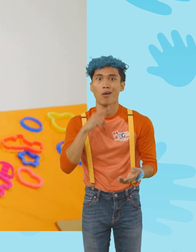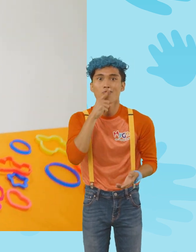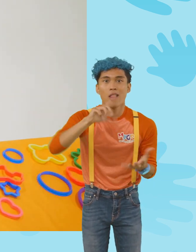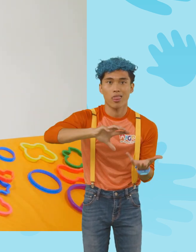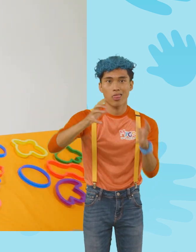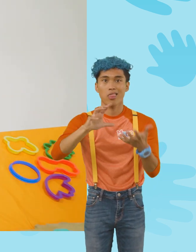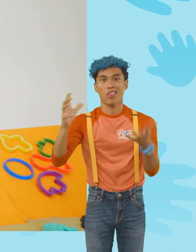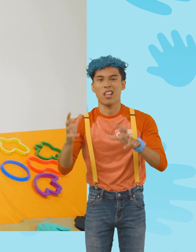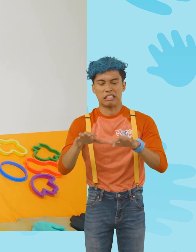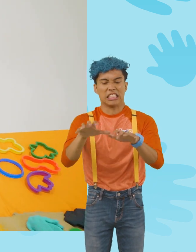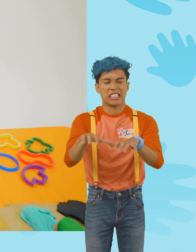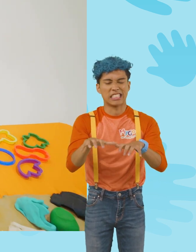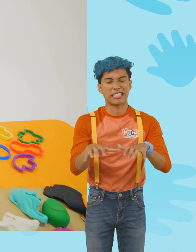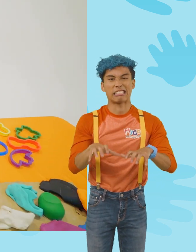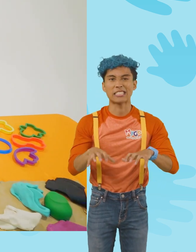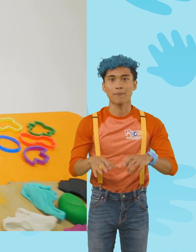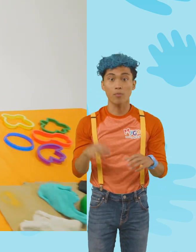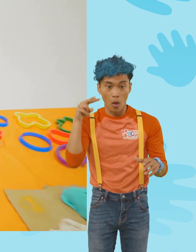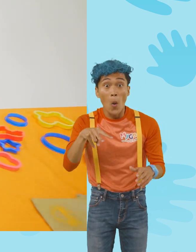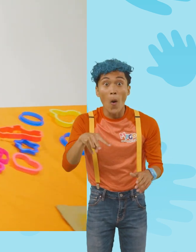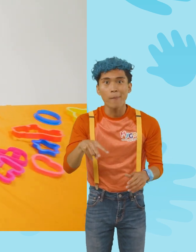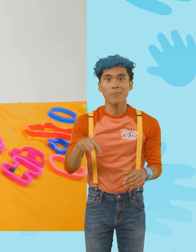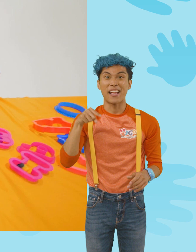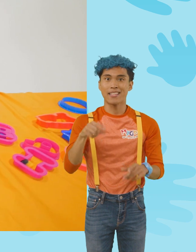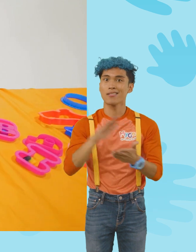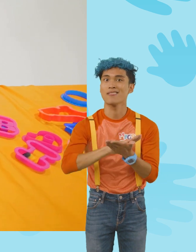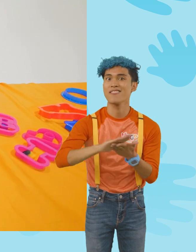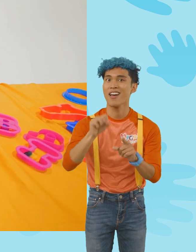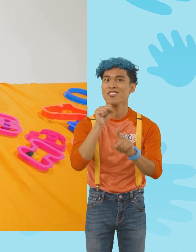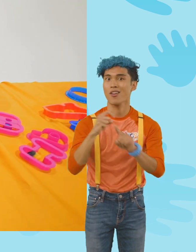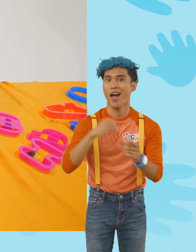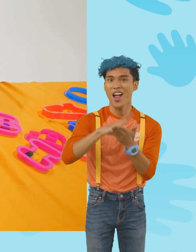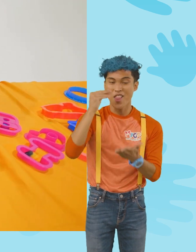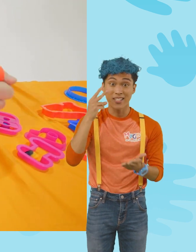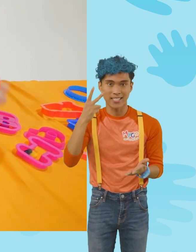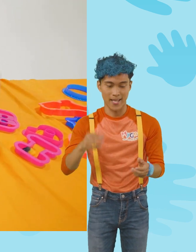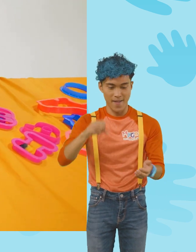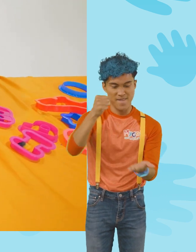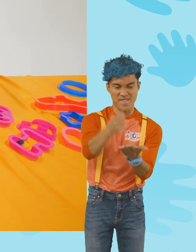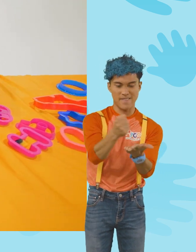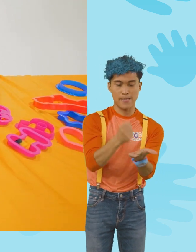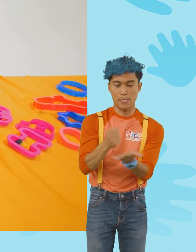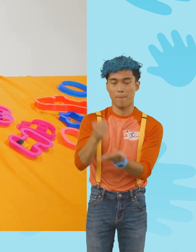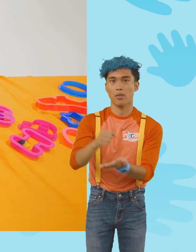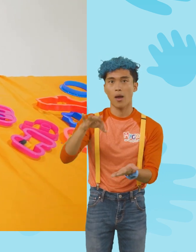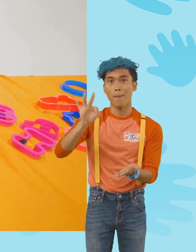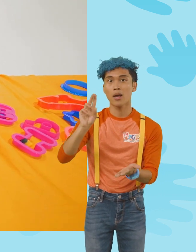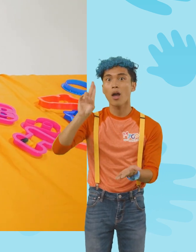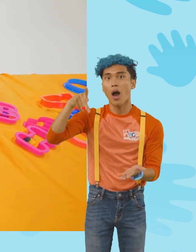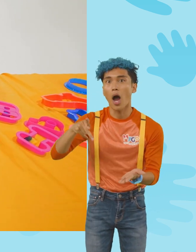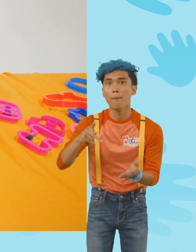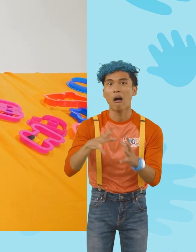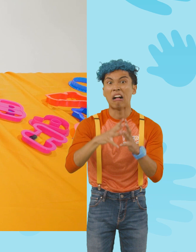these small pieces, so. Look at this. This is a cool trick that I learned. See, you can actually pick up a